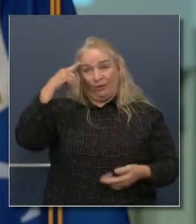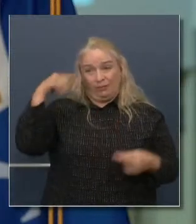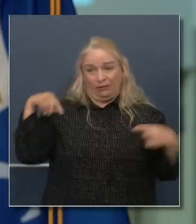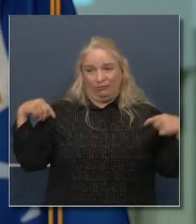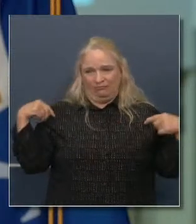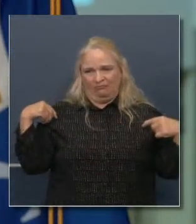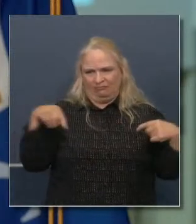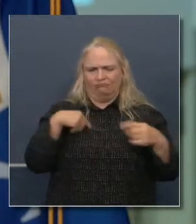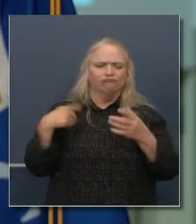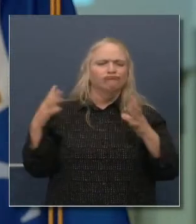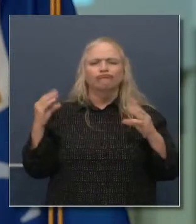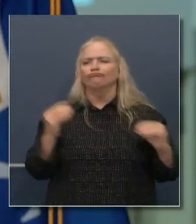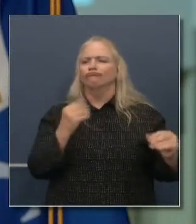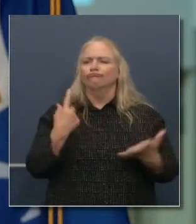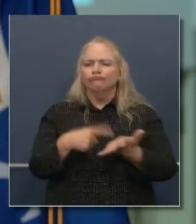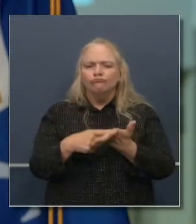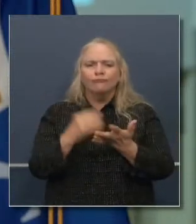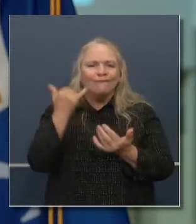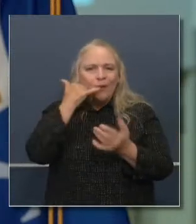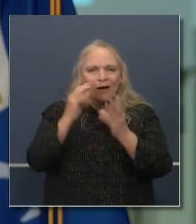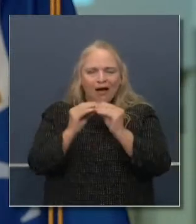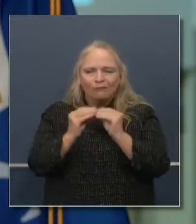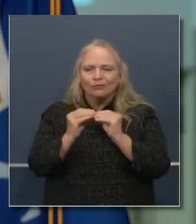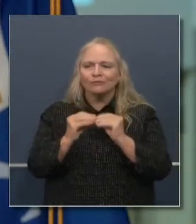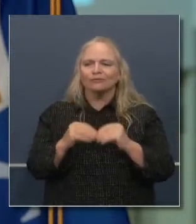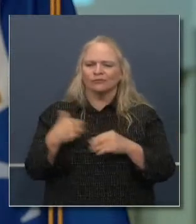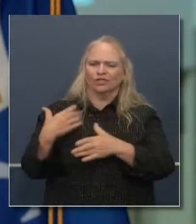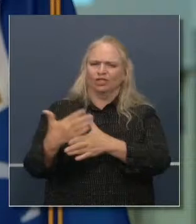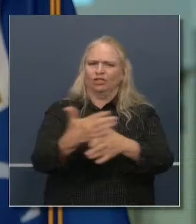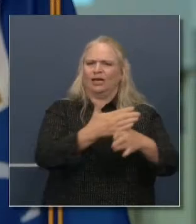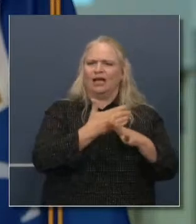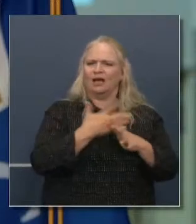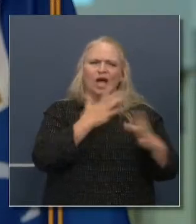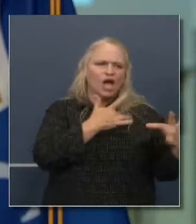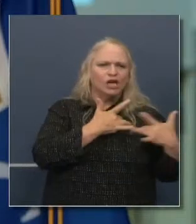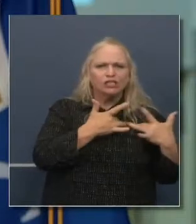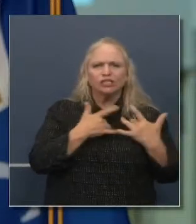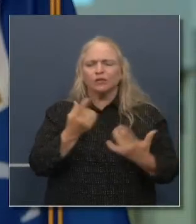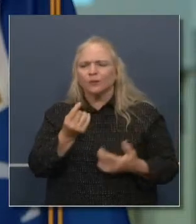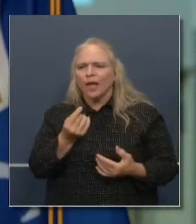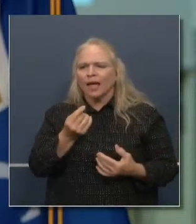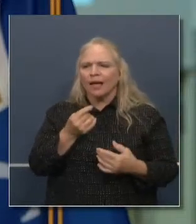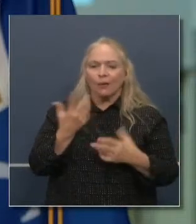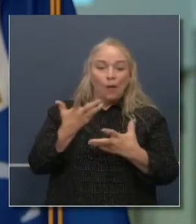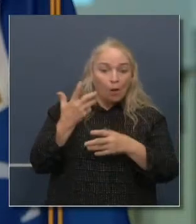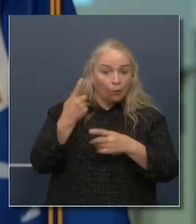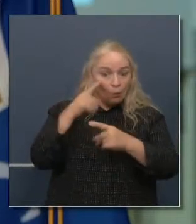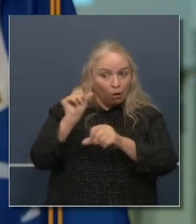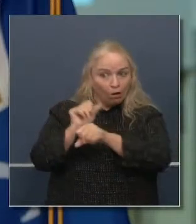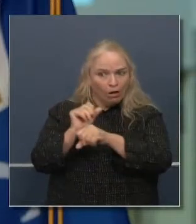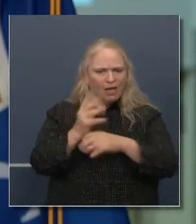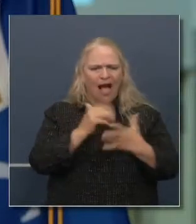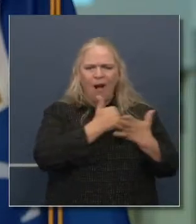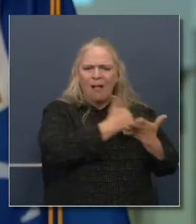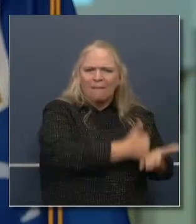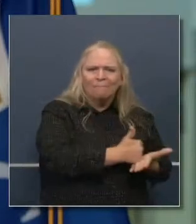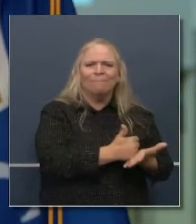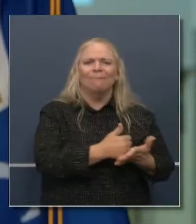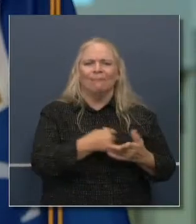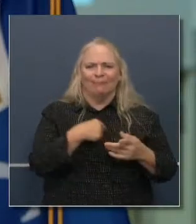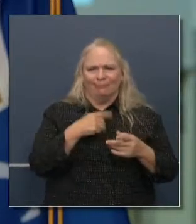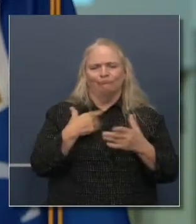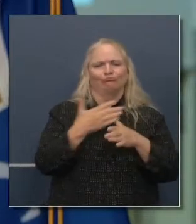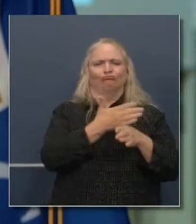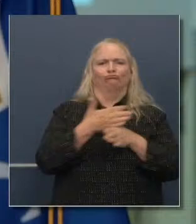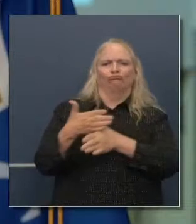updating on some of their efforts and their concerns. It's also an opportunity to hear not only from a number of other